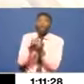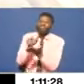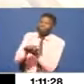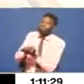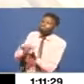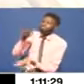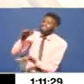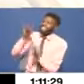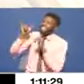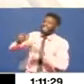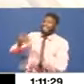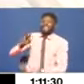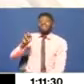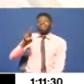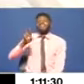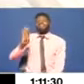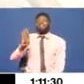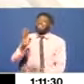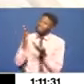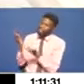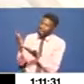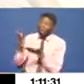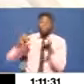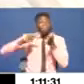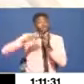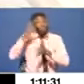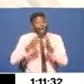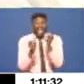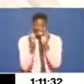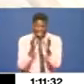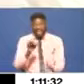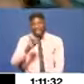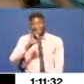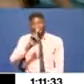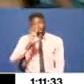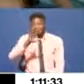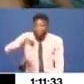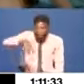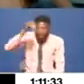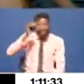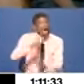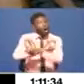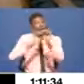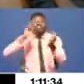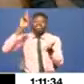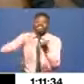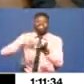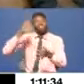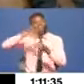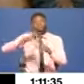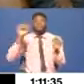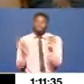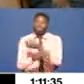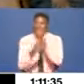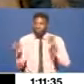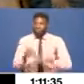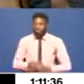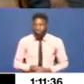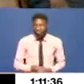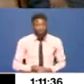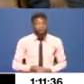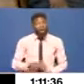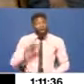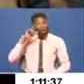Ni kumaanisha kwamba, ikiwa mtu hataenda kuchukua kitambulisho chake, hataweza kujisajili. Mombasa ODM Party Chairman Mohamed